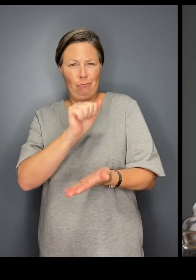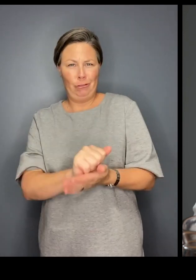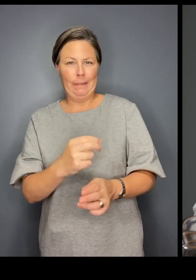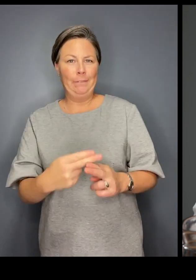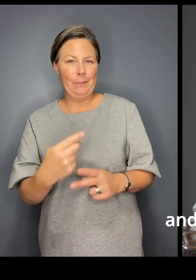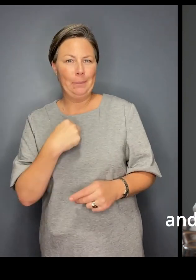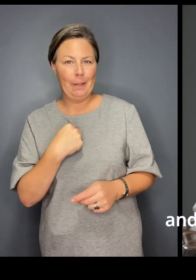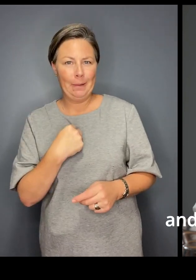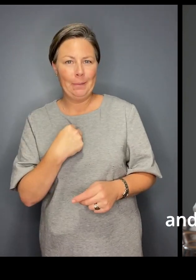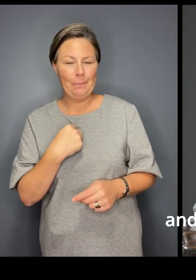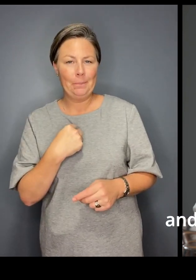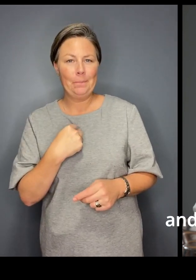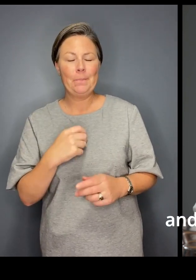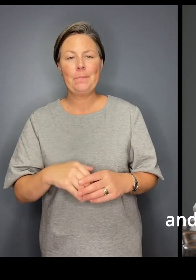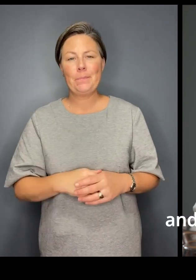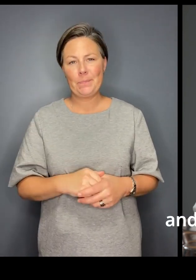appropriate and